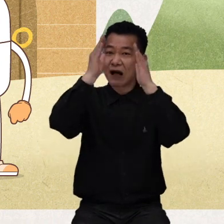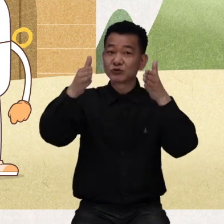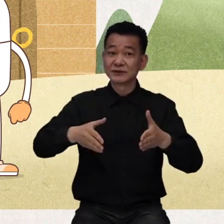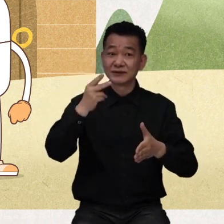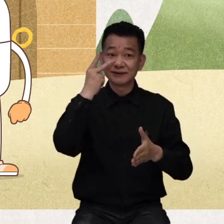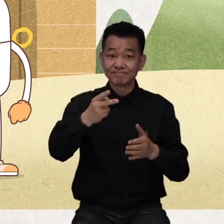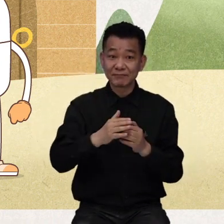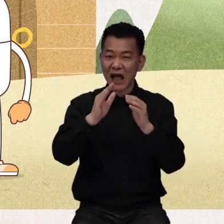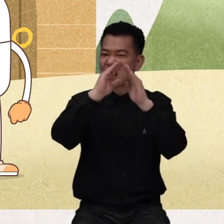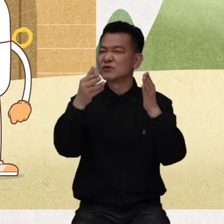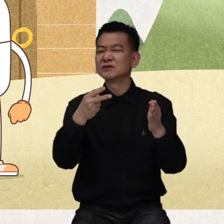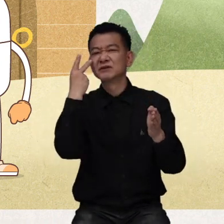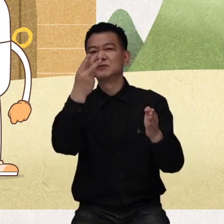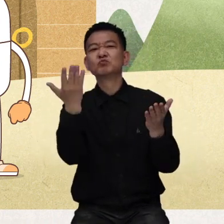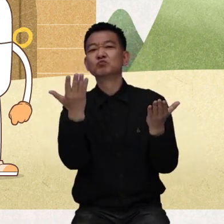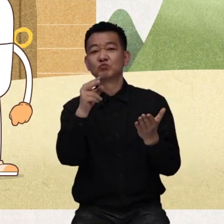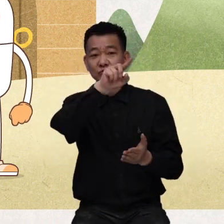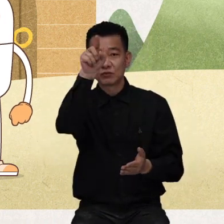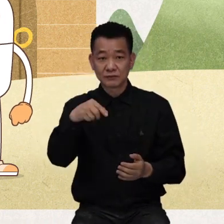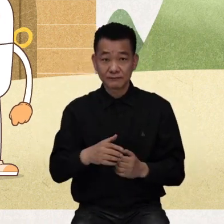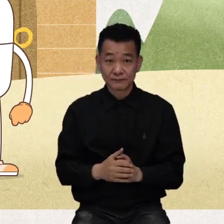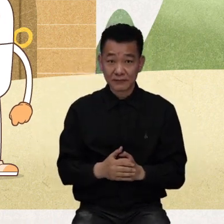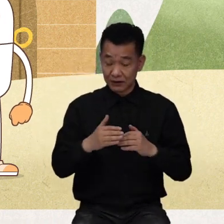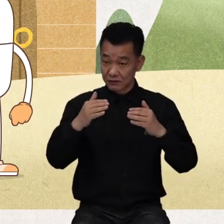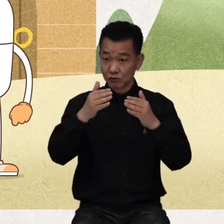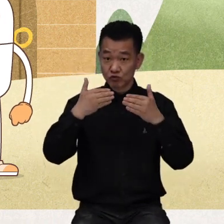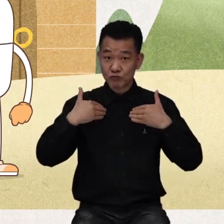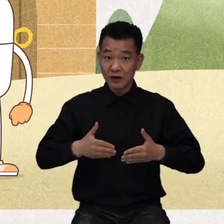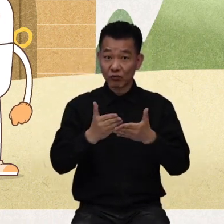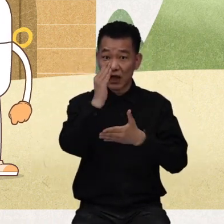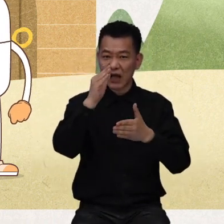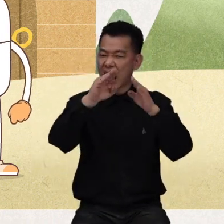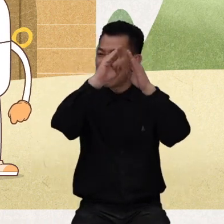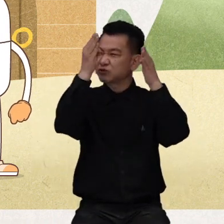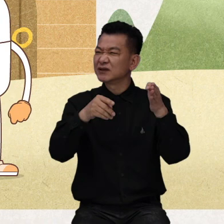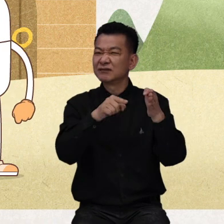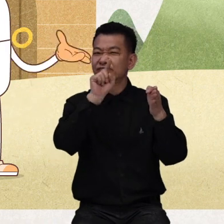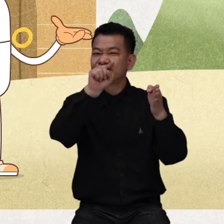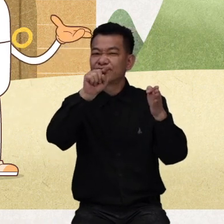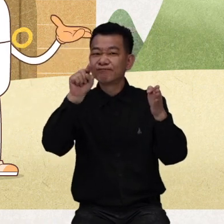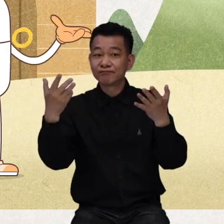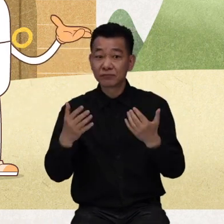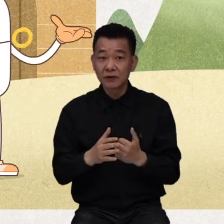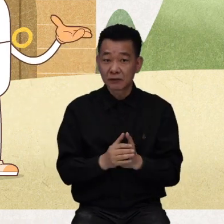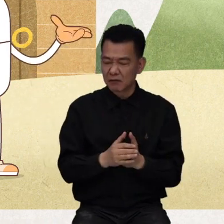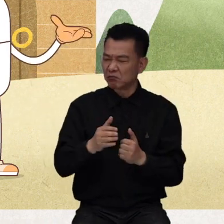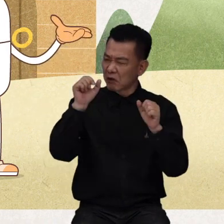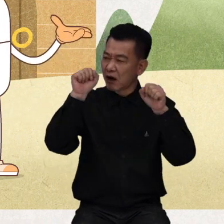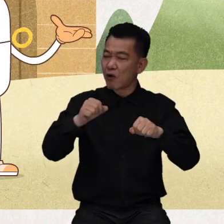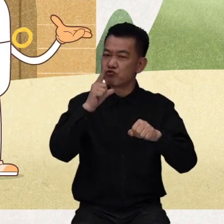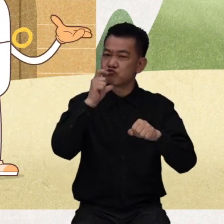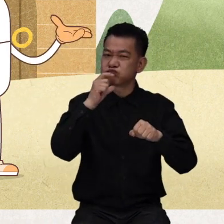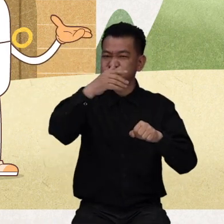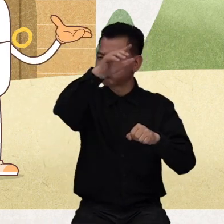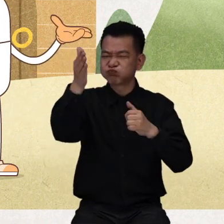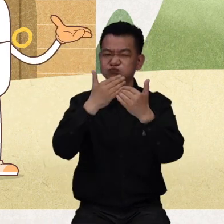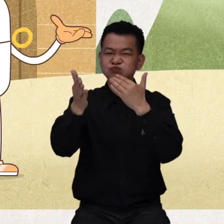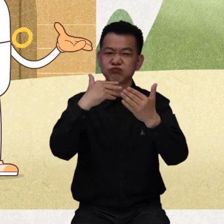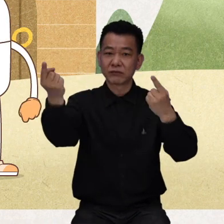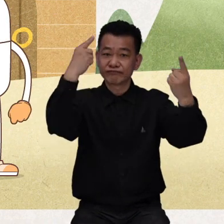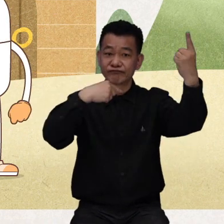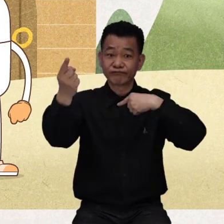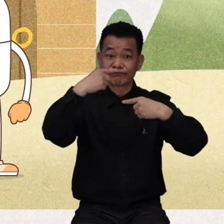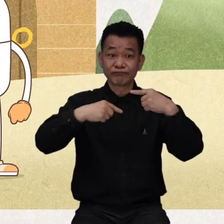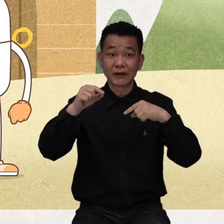this house be? If human rights were a house, anyone should be able to come in,